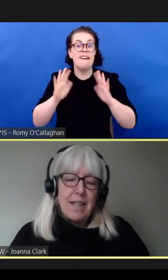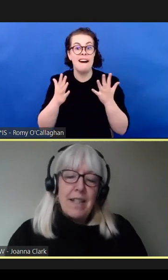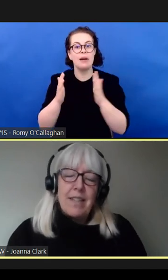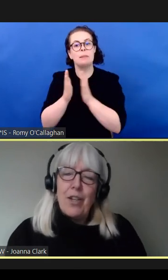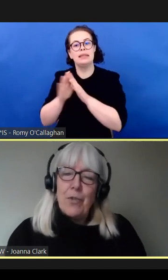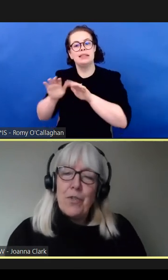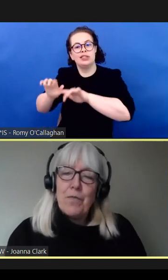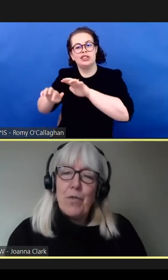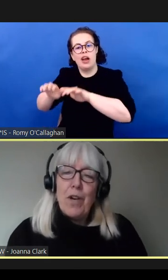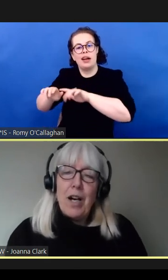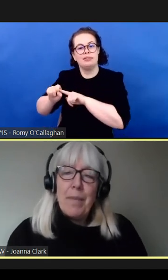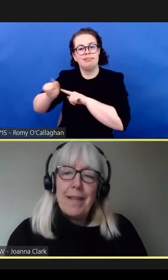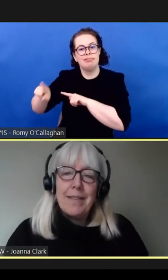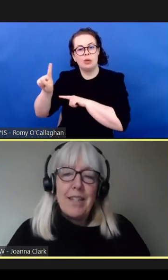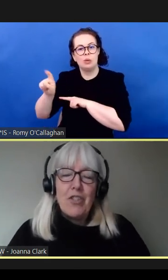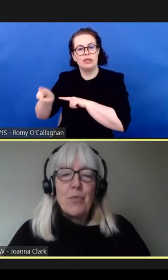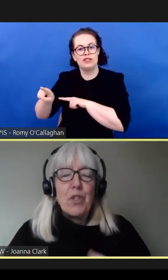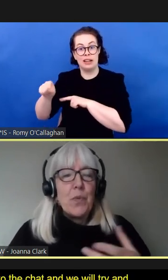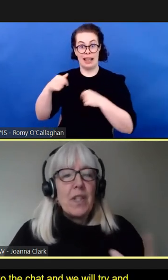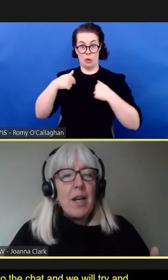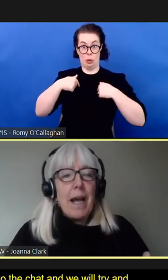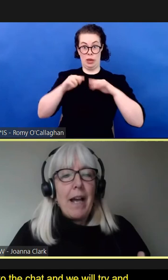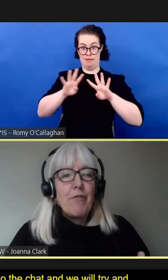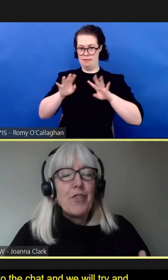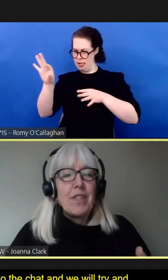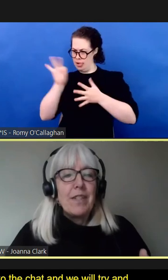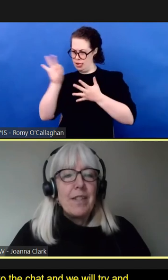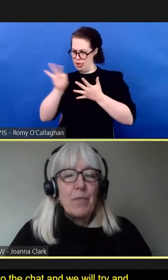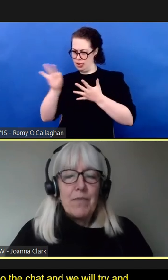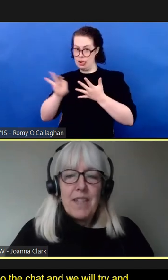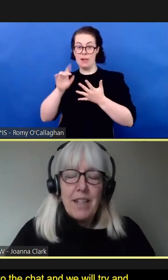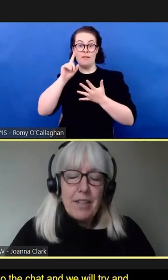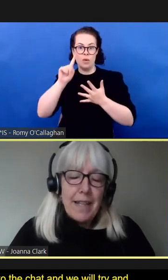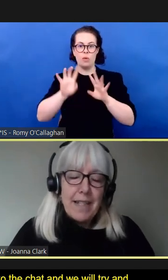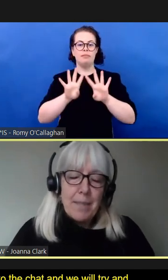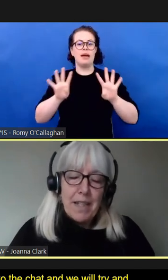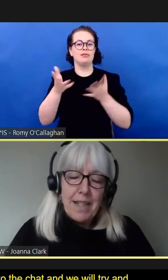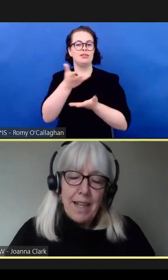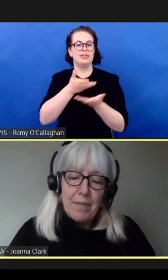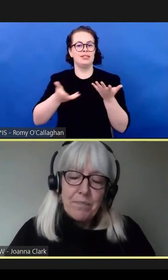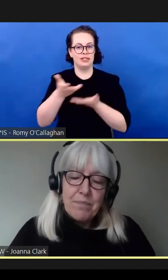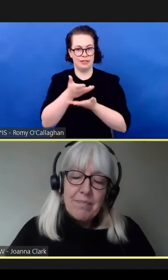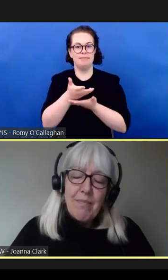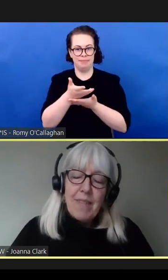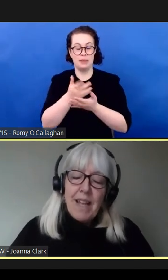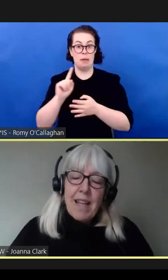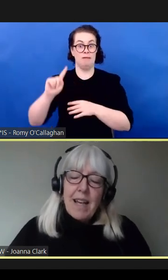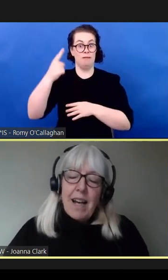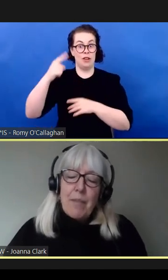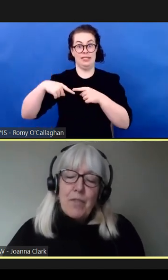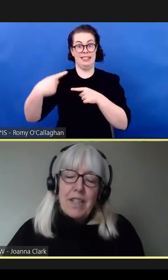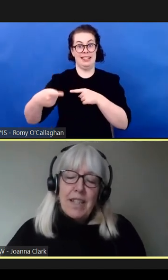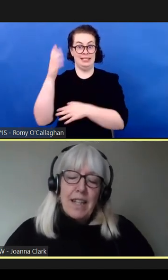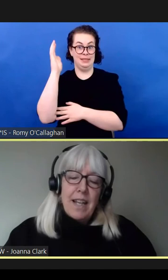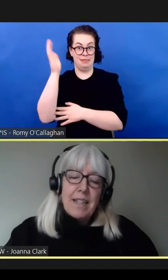organize those for our panel discussion, which will come after we've seen our next speaker.